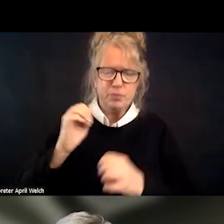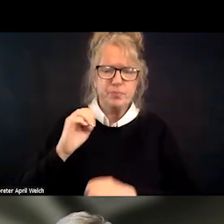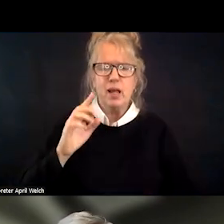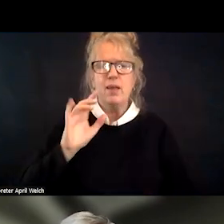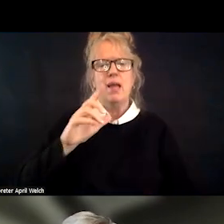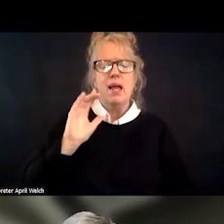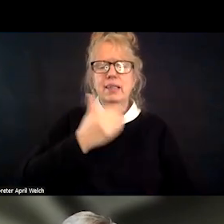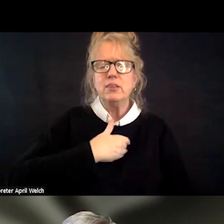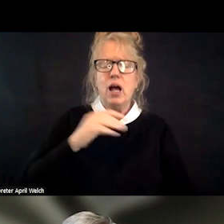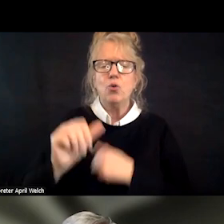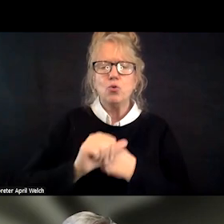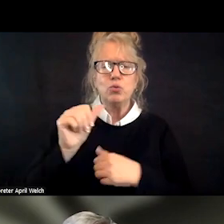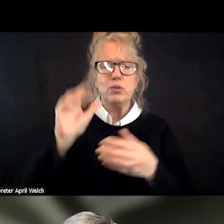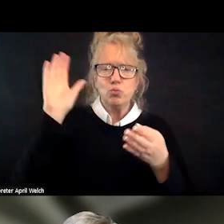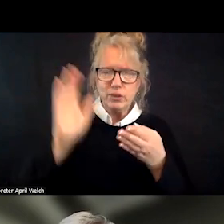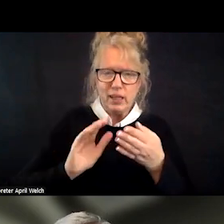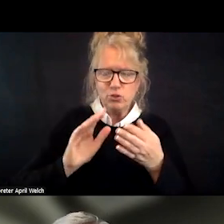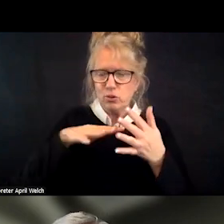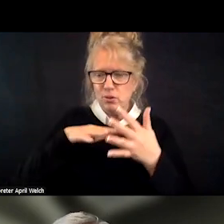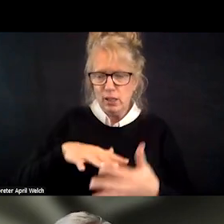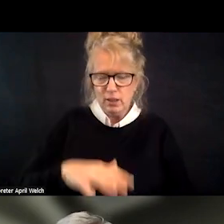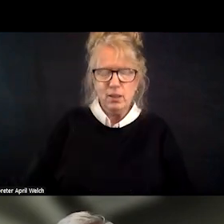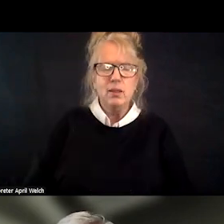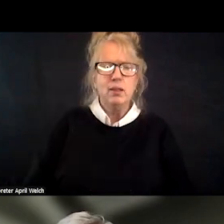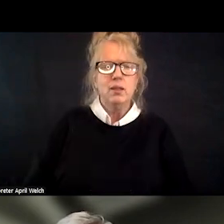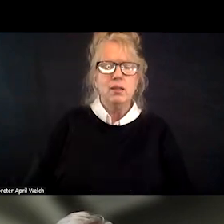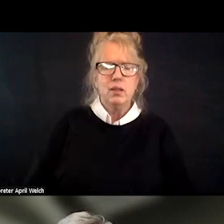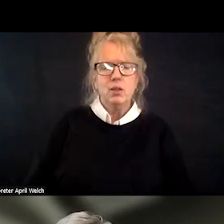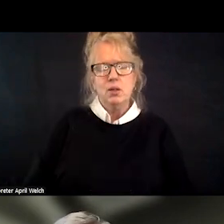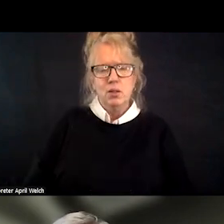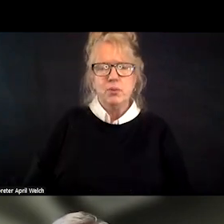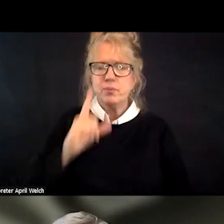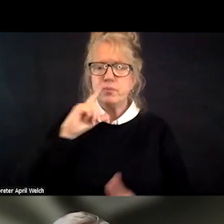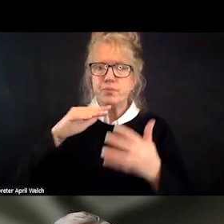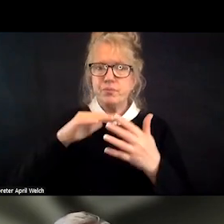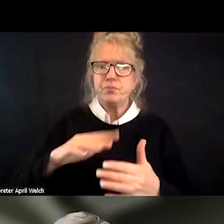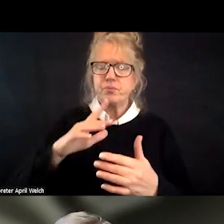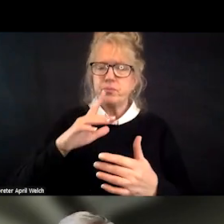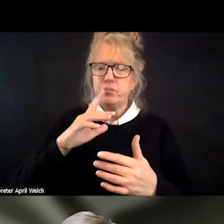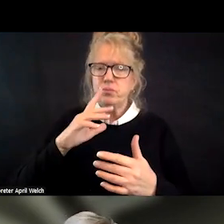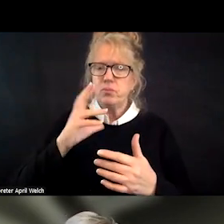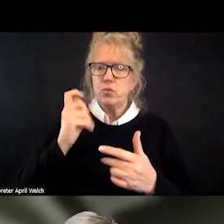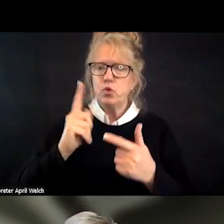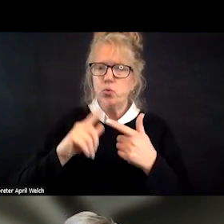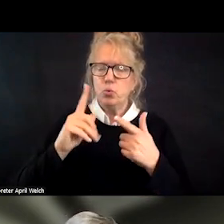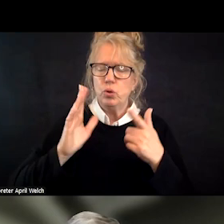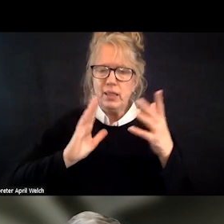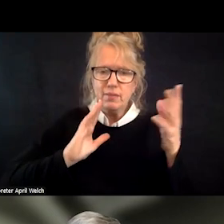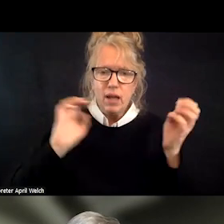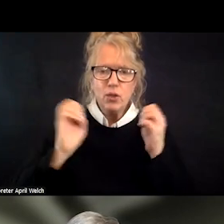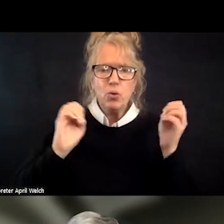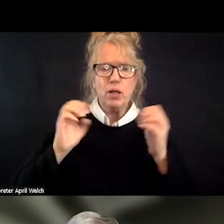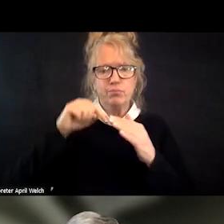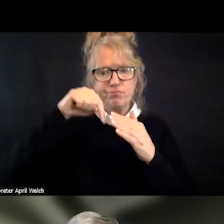our risk reduction study. So that study is essentially endeavoring to evaluate deepening